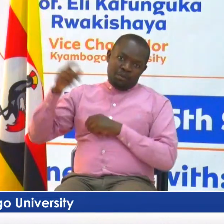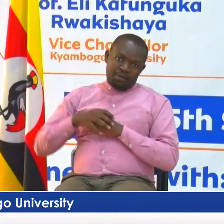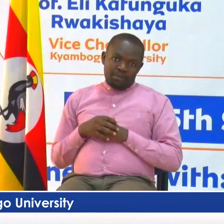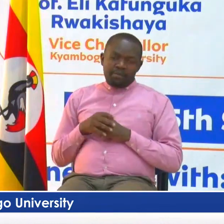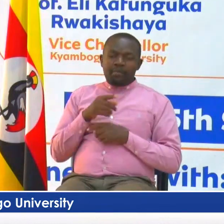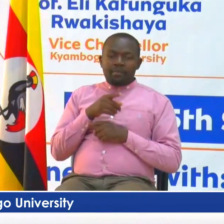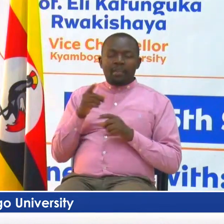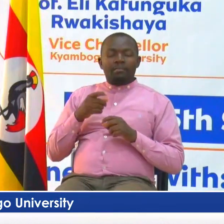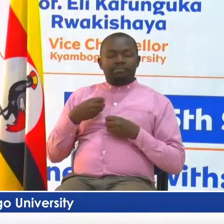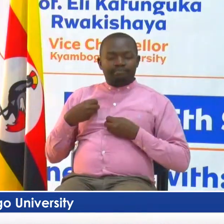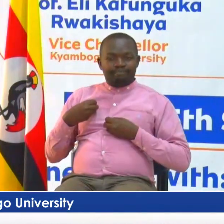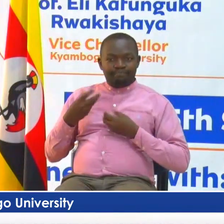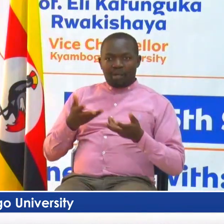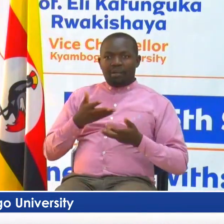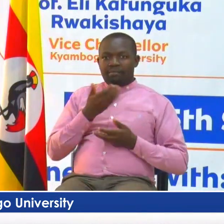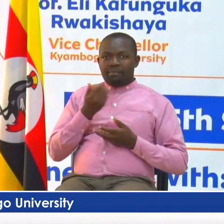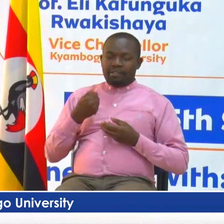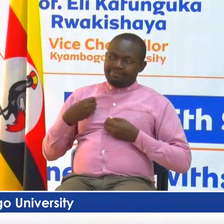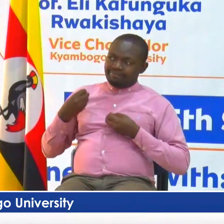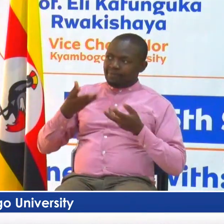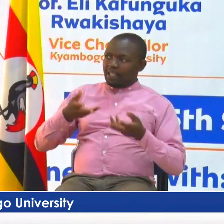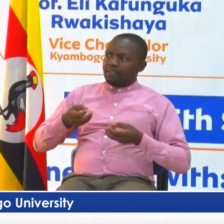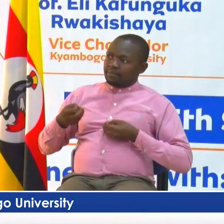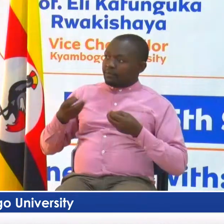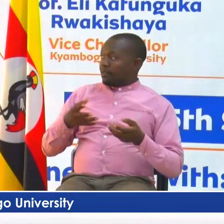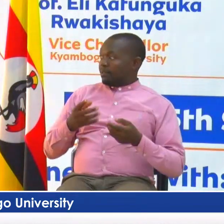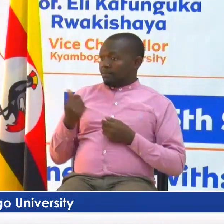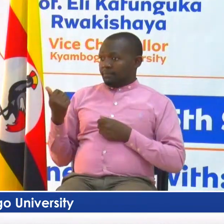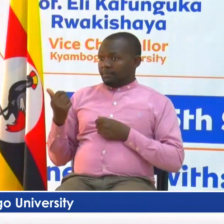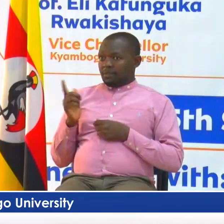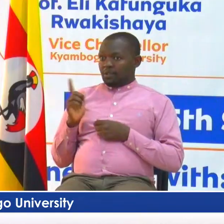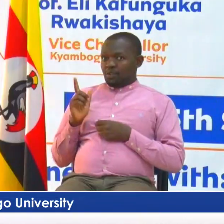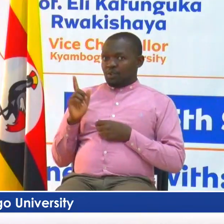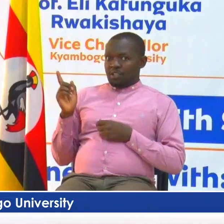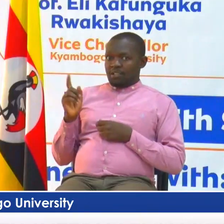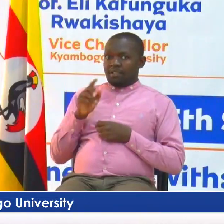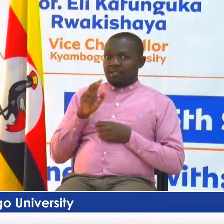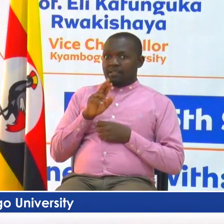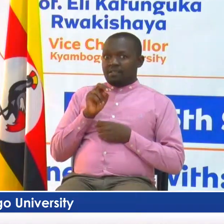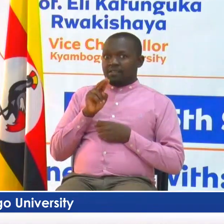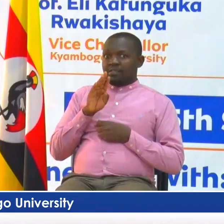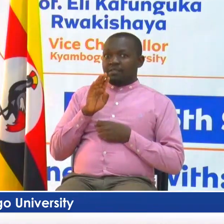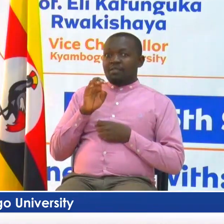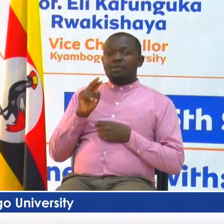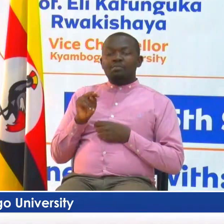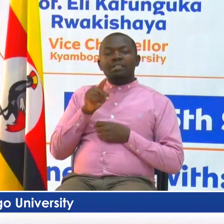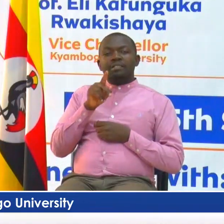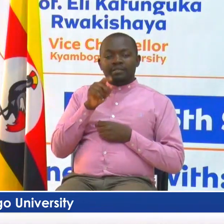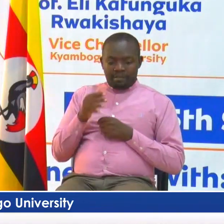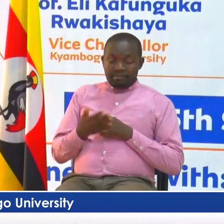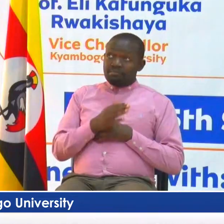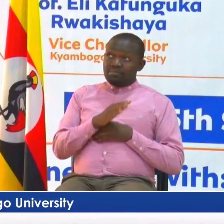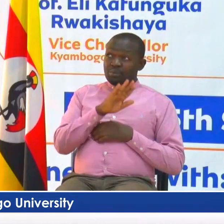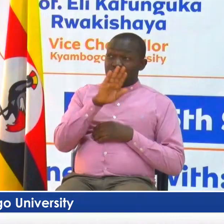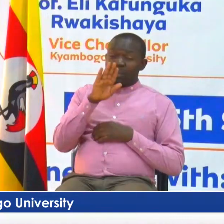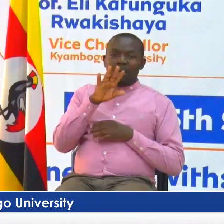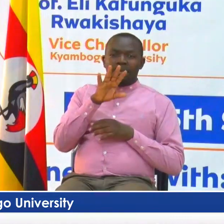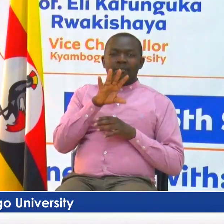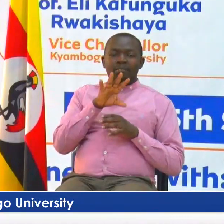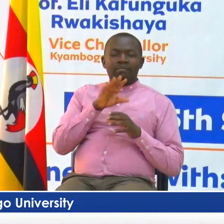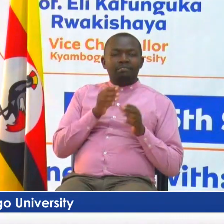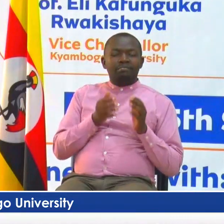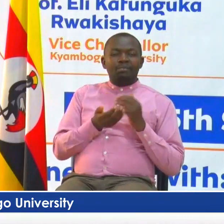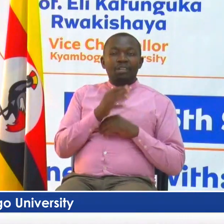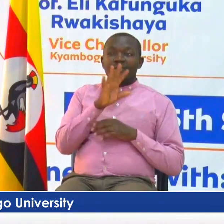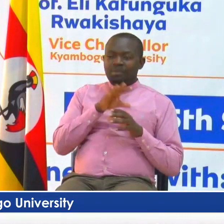have to give it your best. My colleague Ruben talked about TikTok. Evaluate yourself. Since morning, you're on TikTok talking.